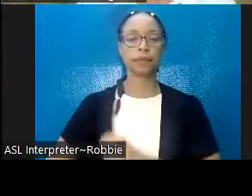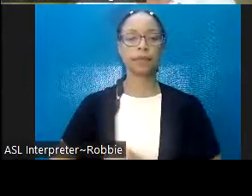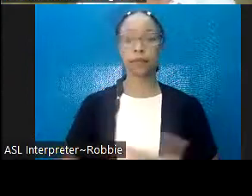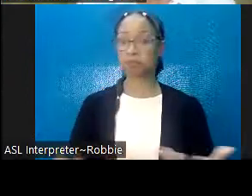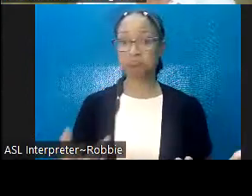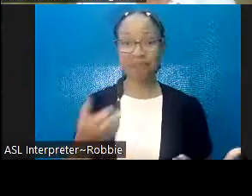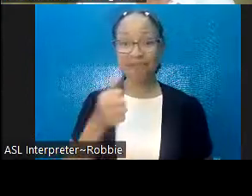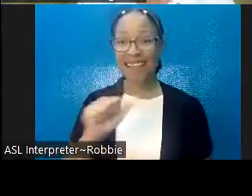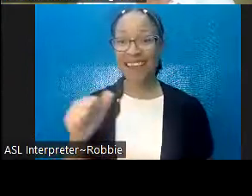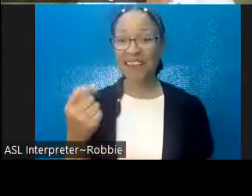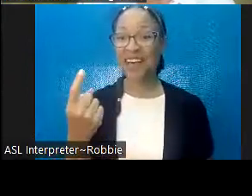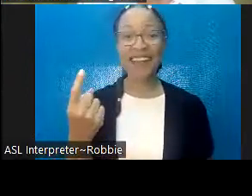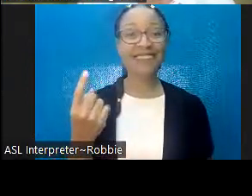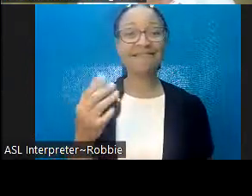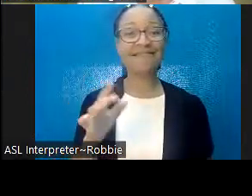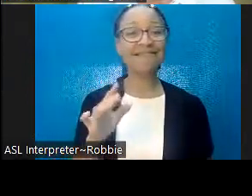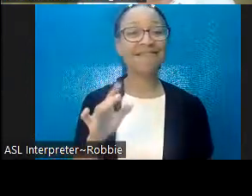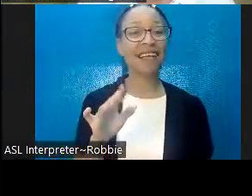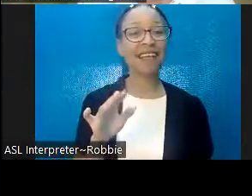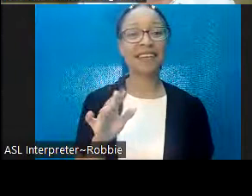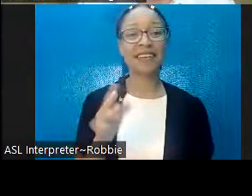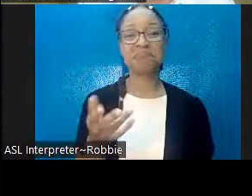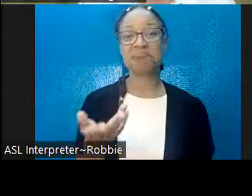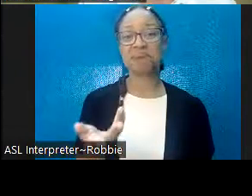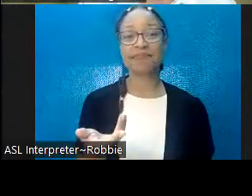Anybody else on